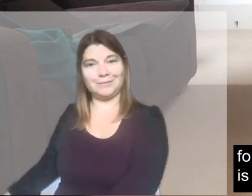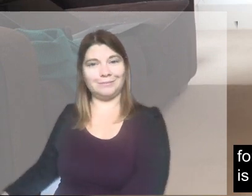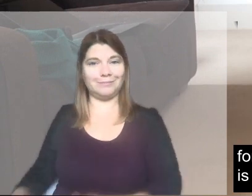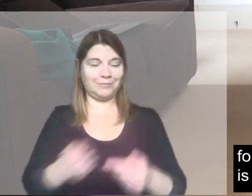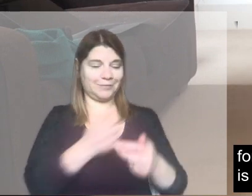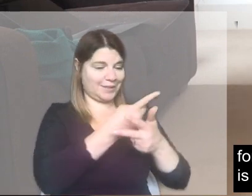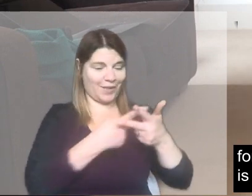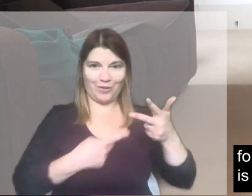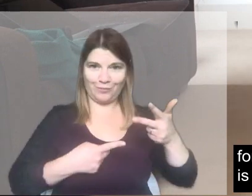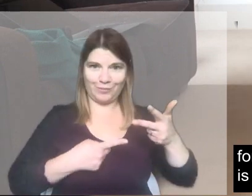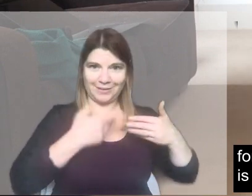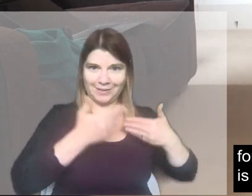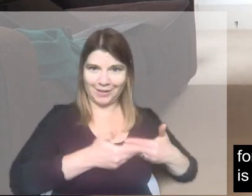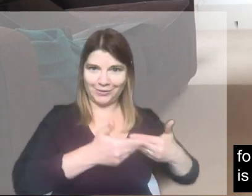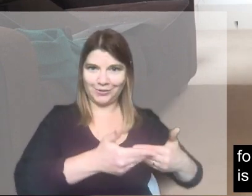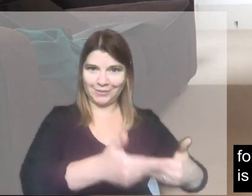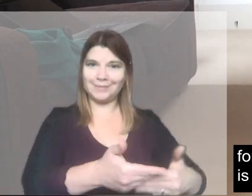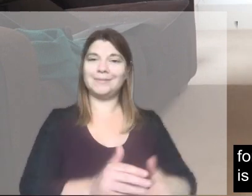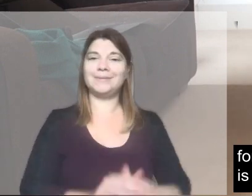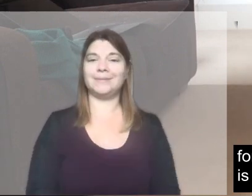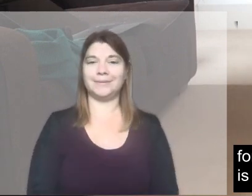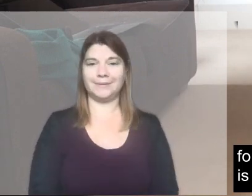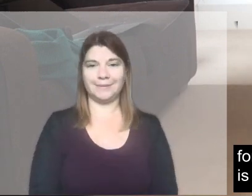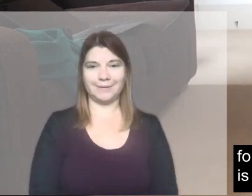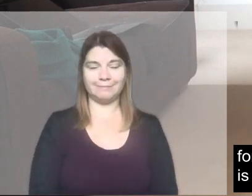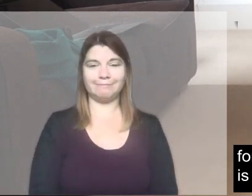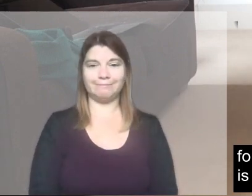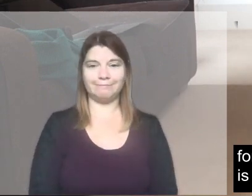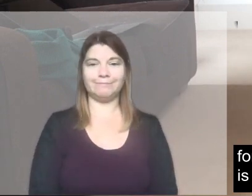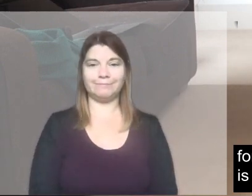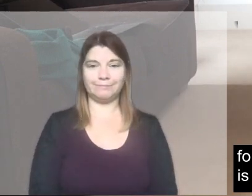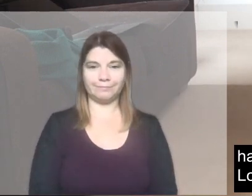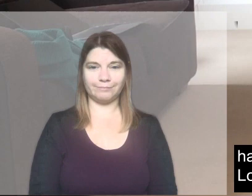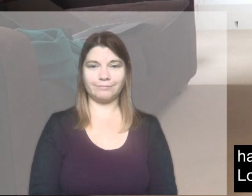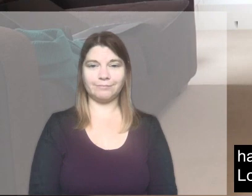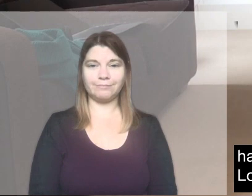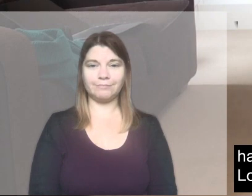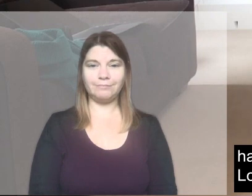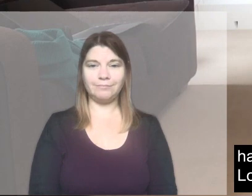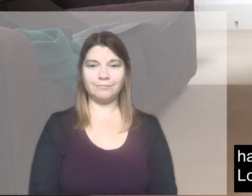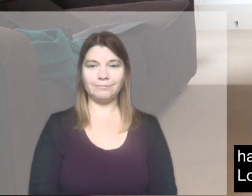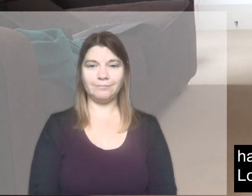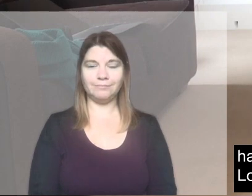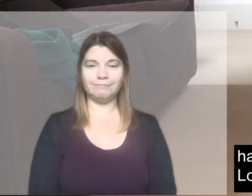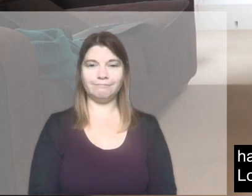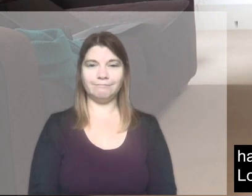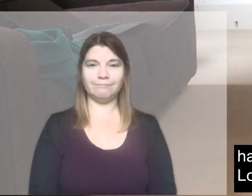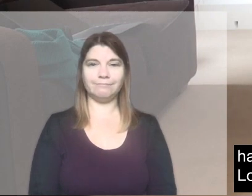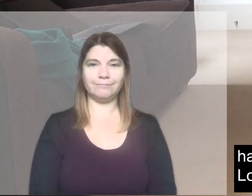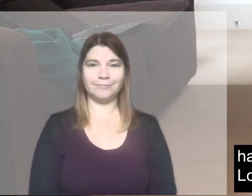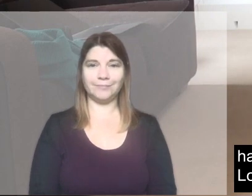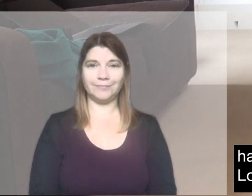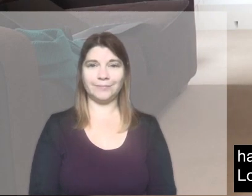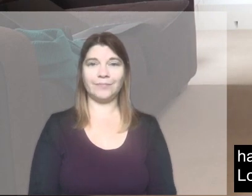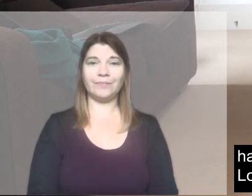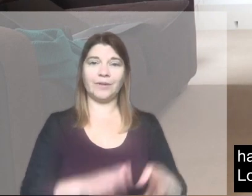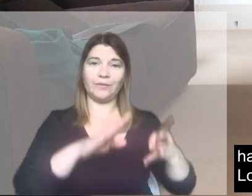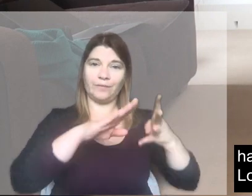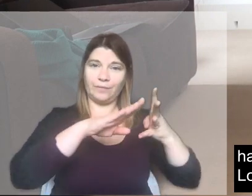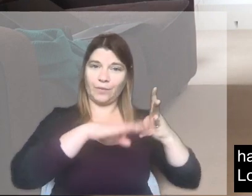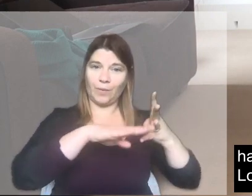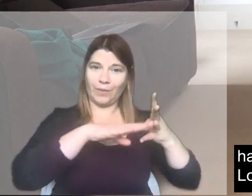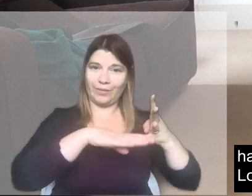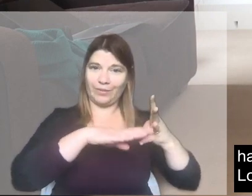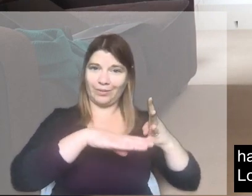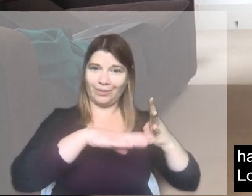got cross, which is twisting the shoulders and taking the hand in the direction of the knee.